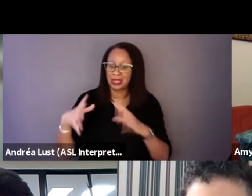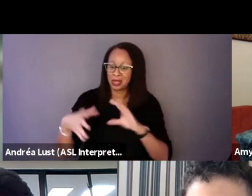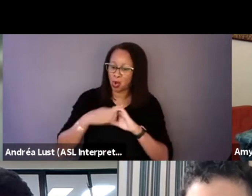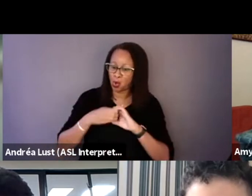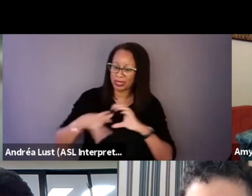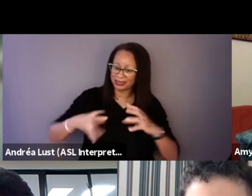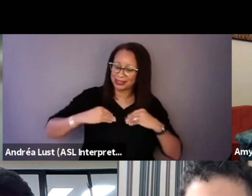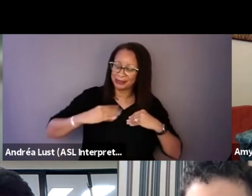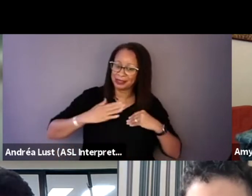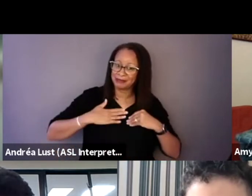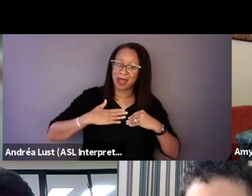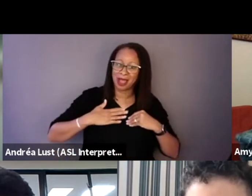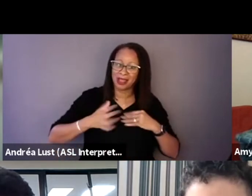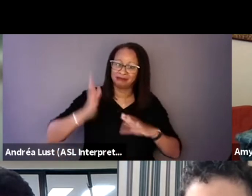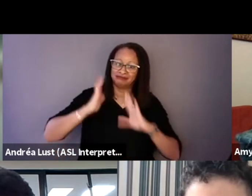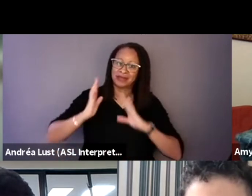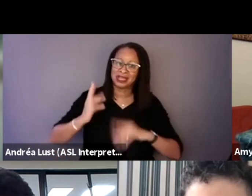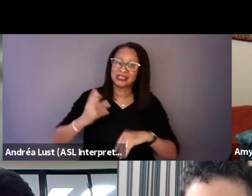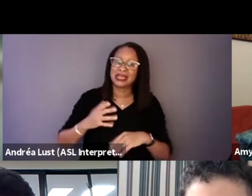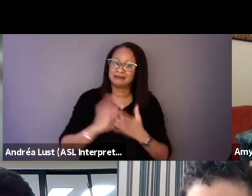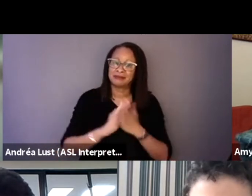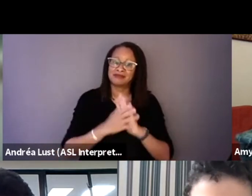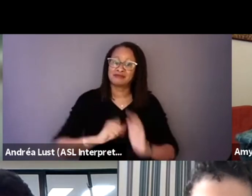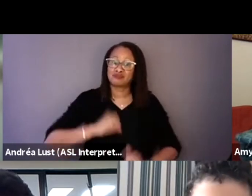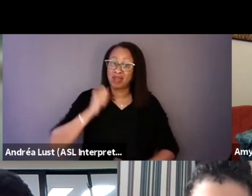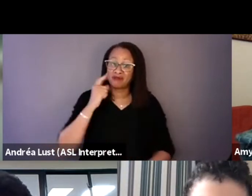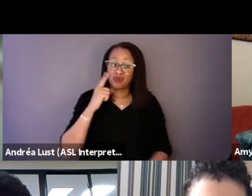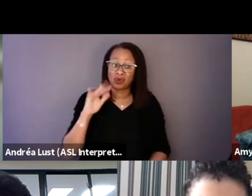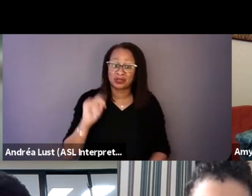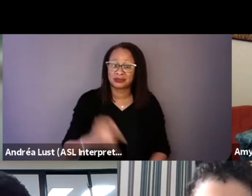Haitian roots, and being proud about it.